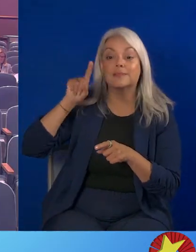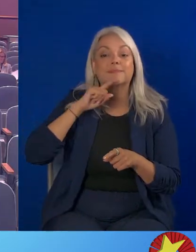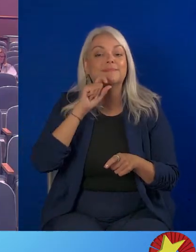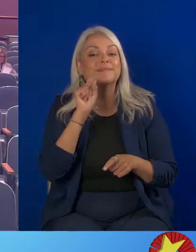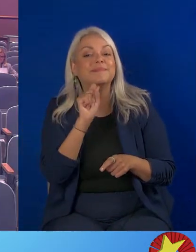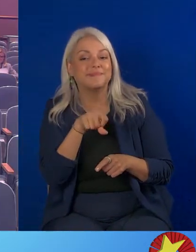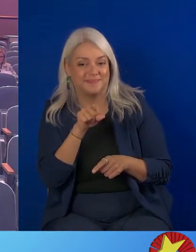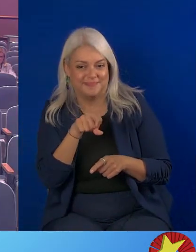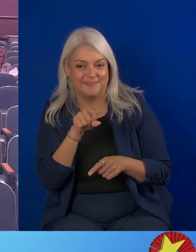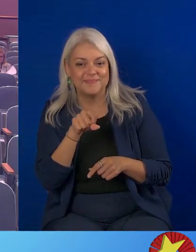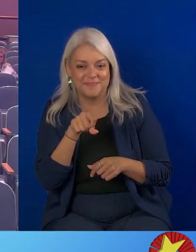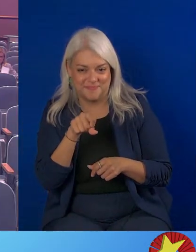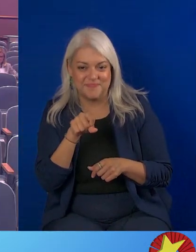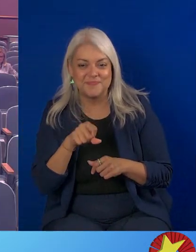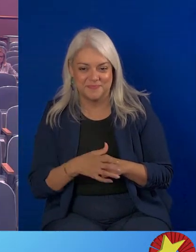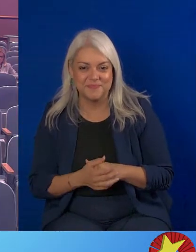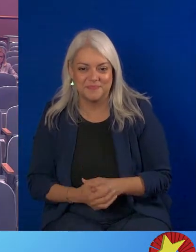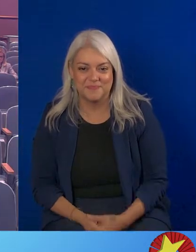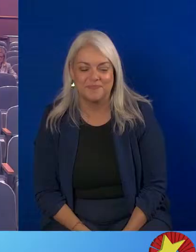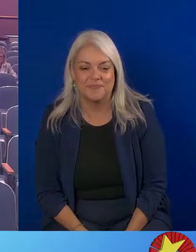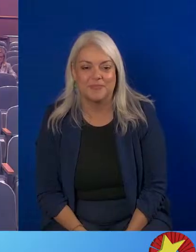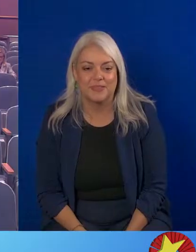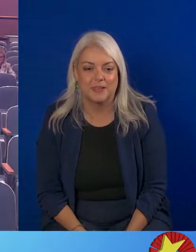the nod.